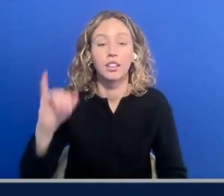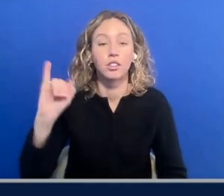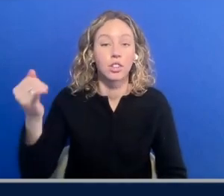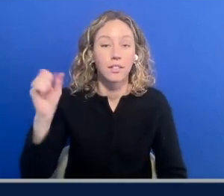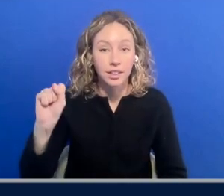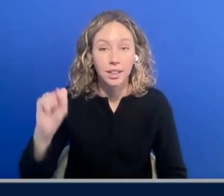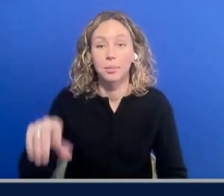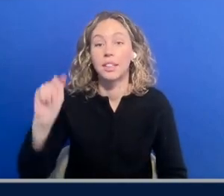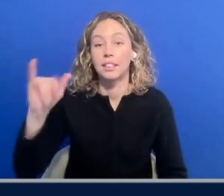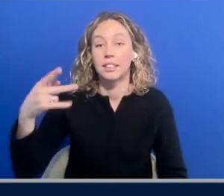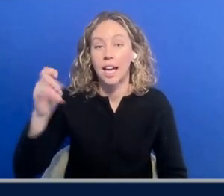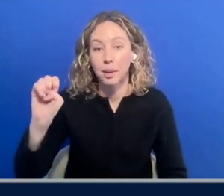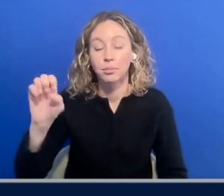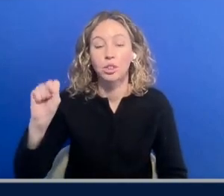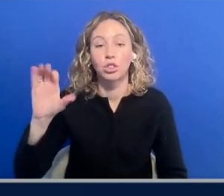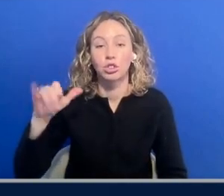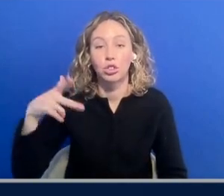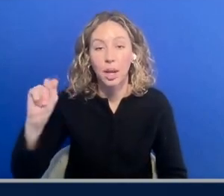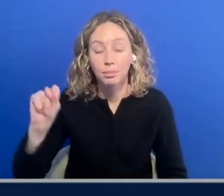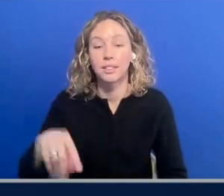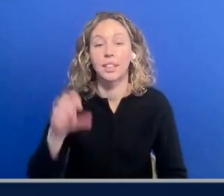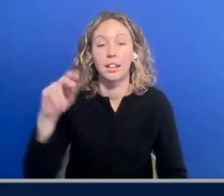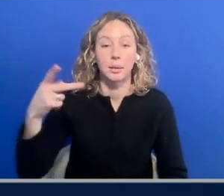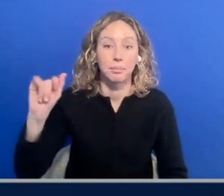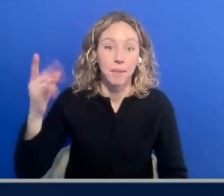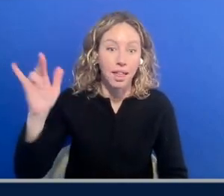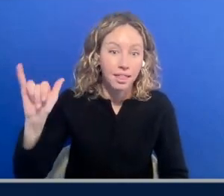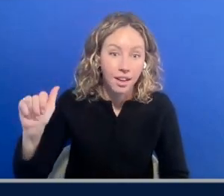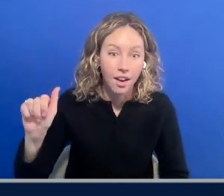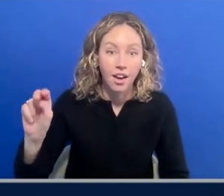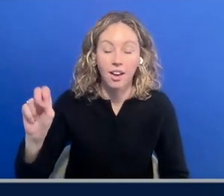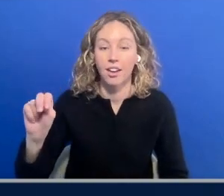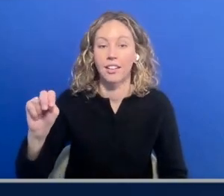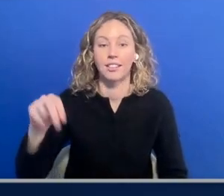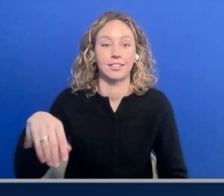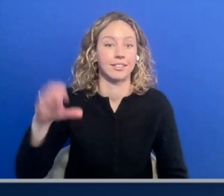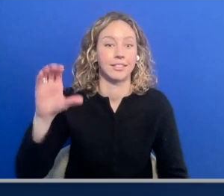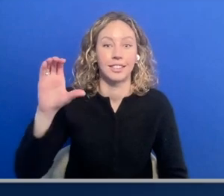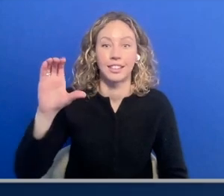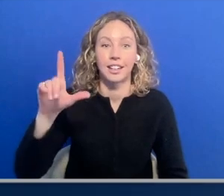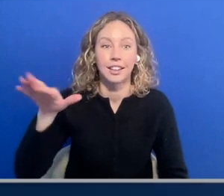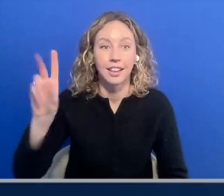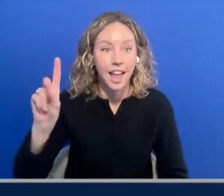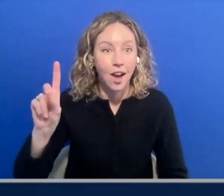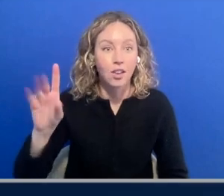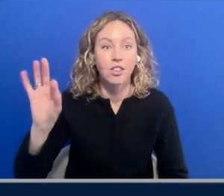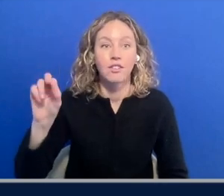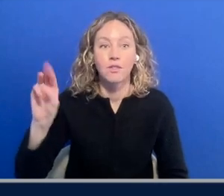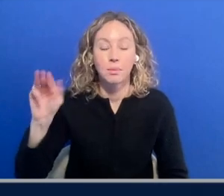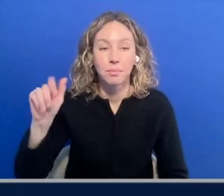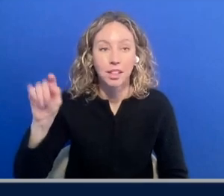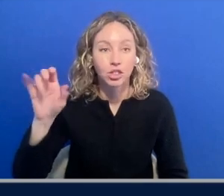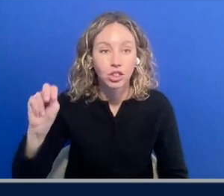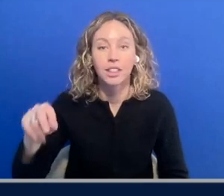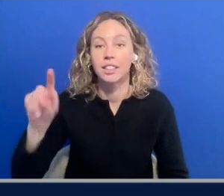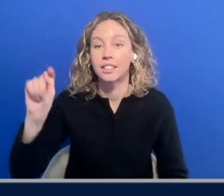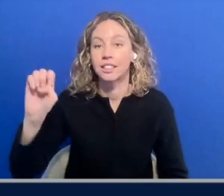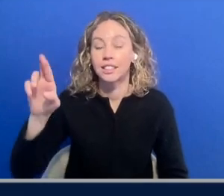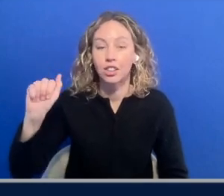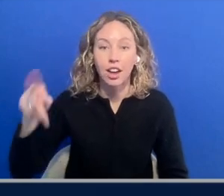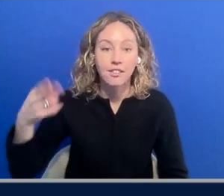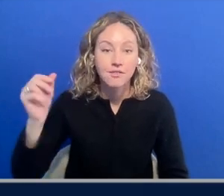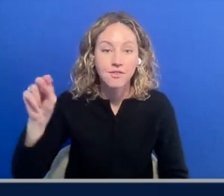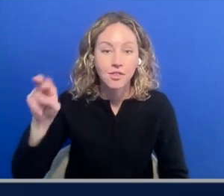TypeScript, CDKs, CloudFormation, like the list goes on, Terraform. Yeah. So it's all there in our documentation page. You can review it